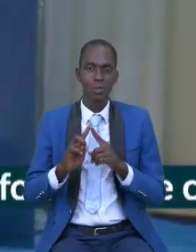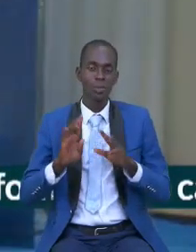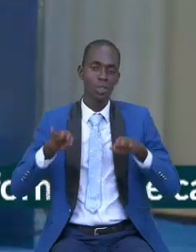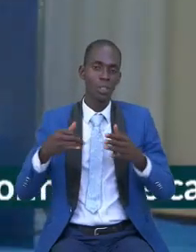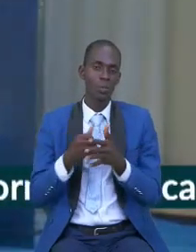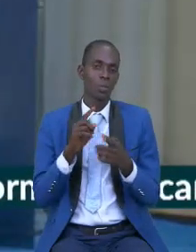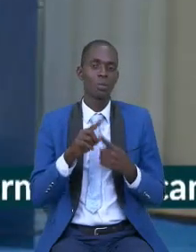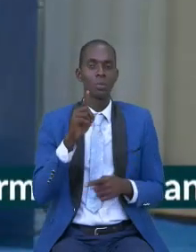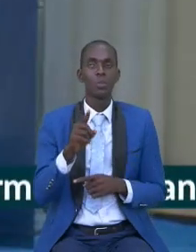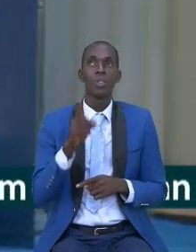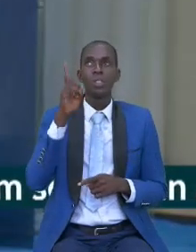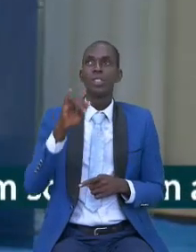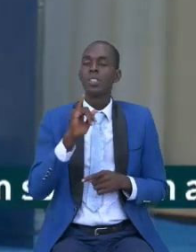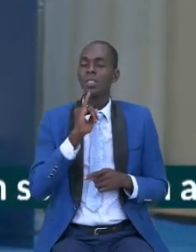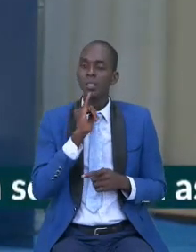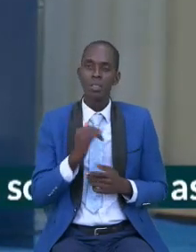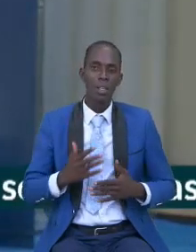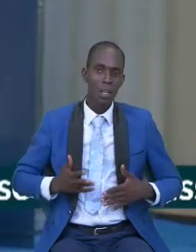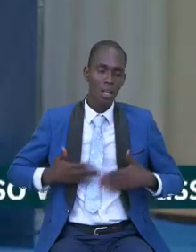that your cluster?